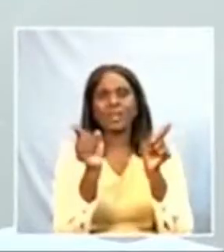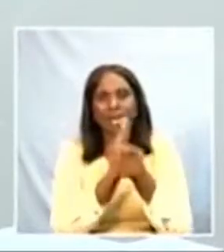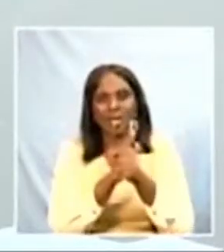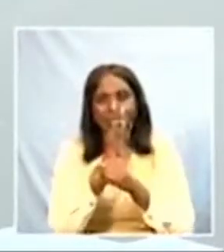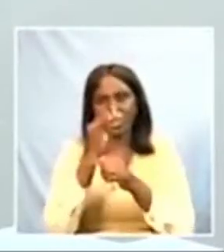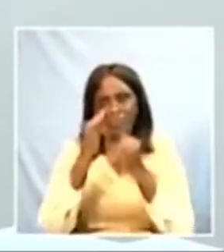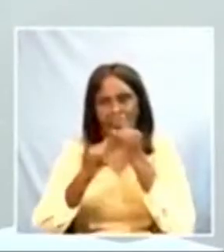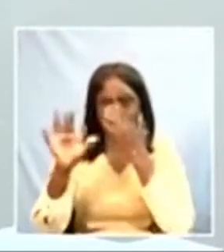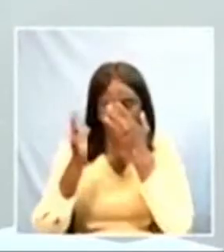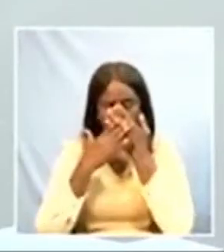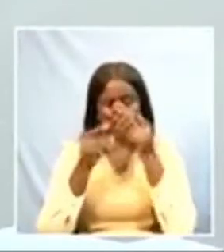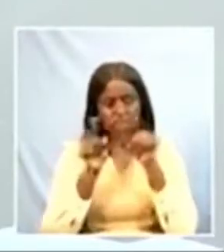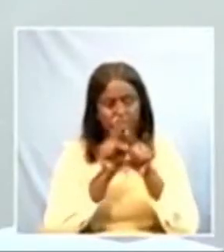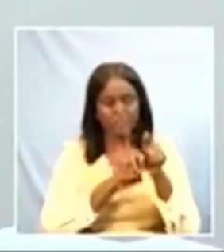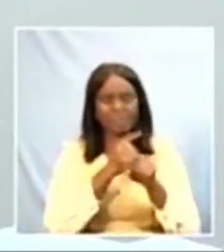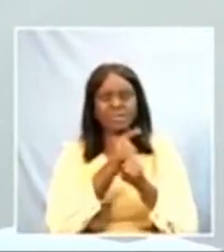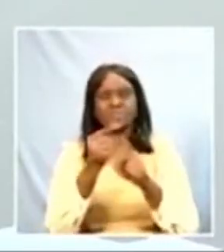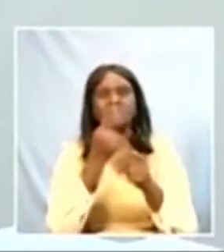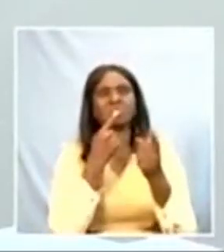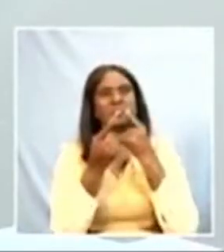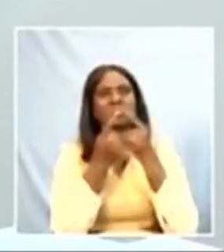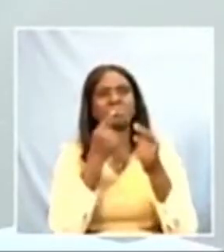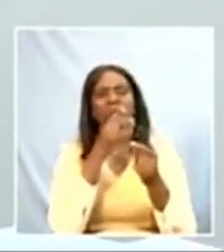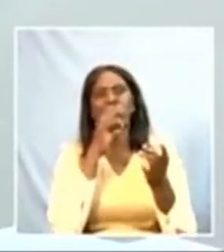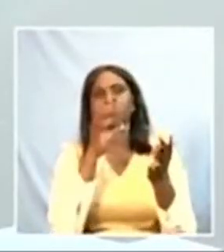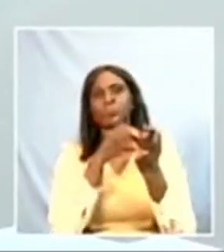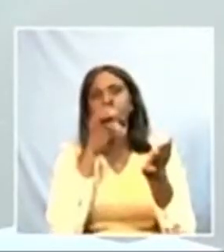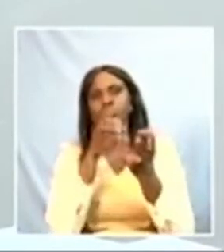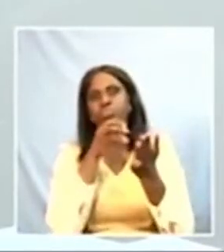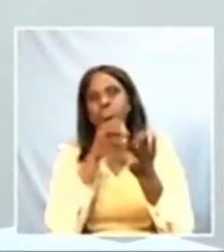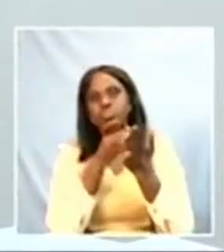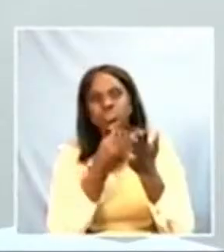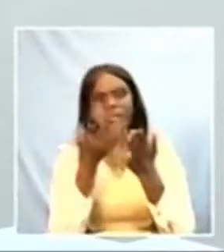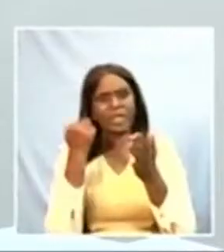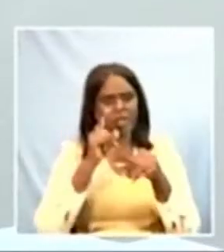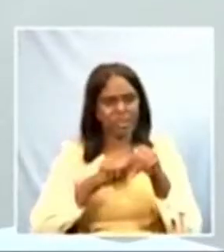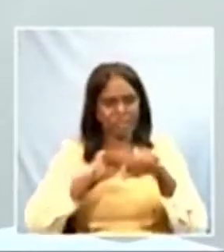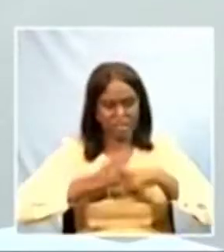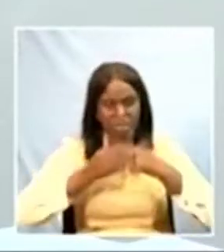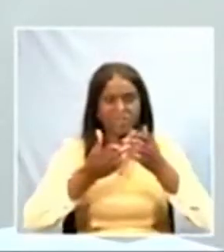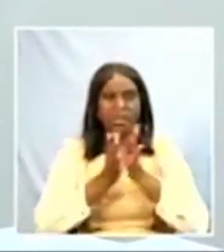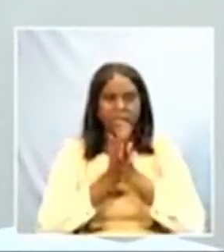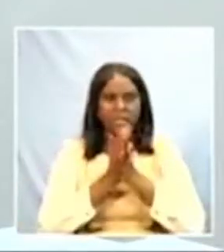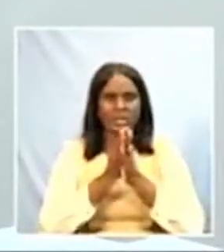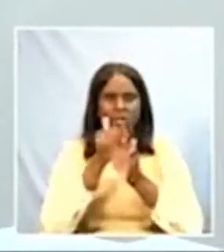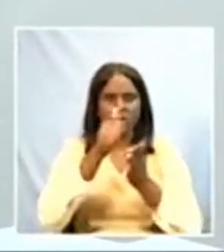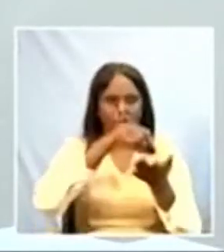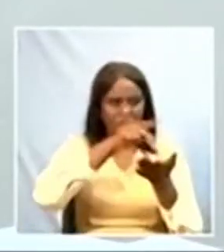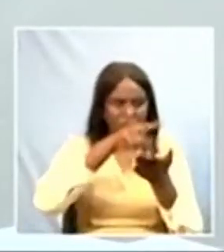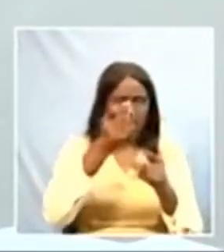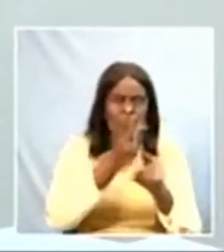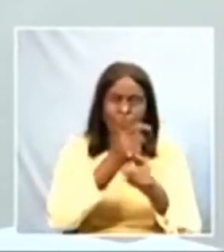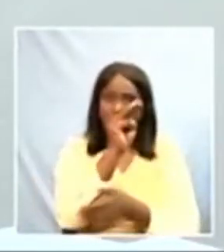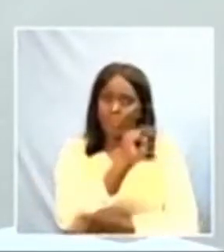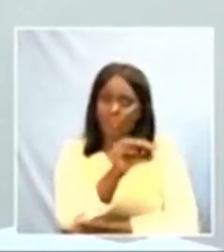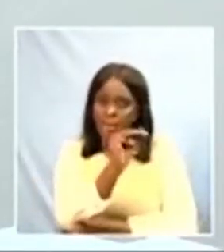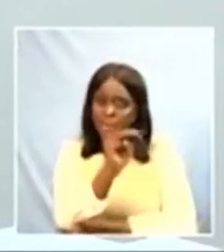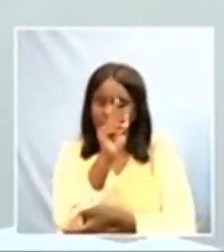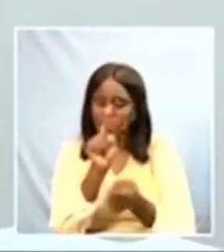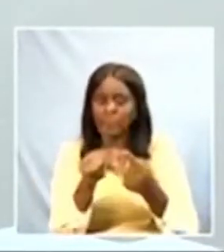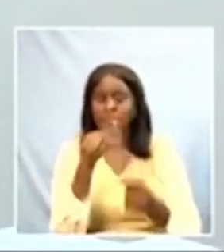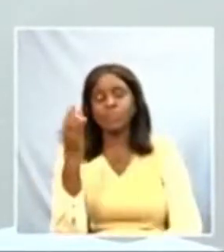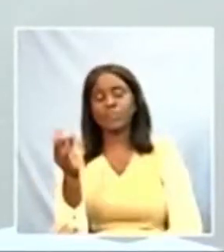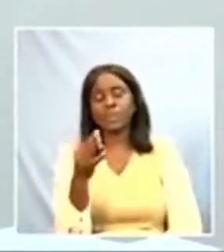come here and casually just say that. Last time we asked the council, you are paid from Monday to